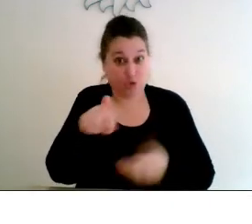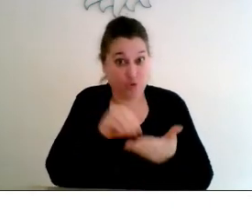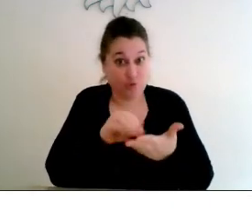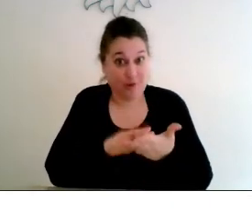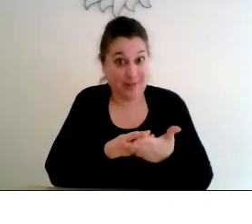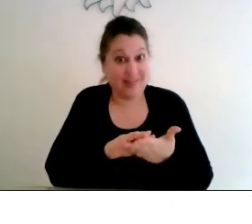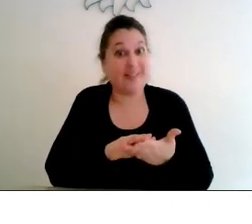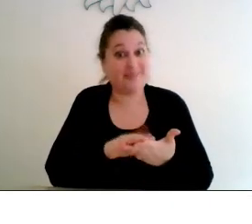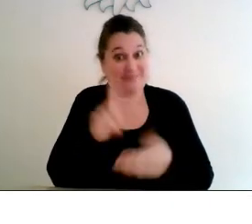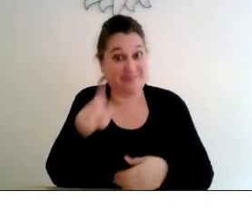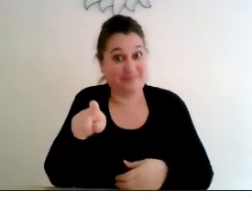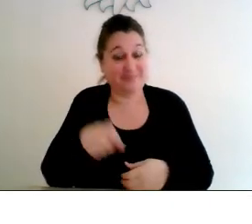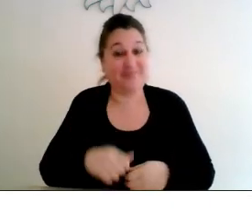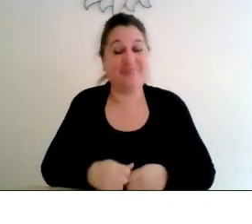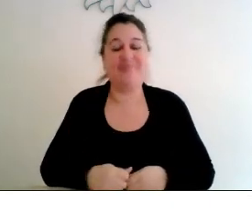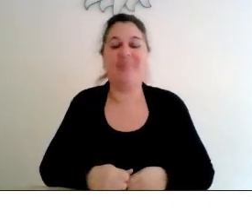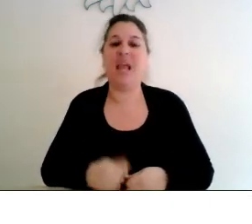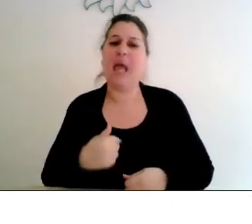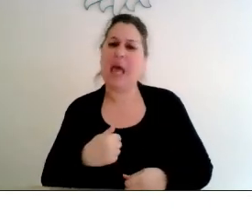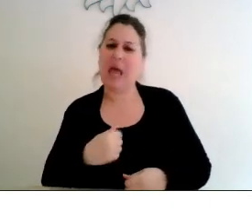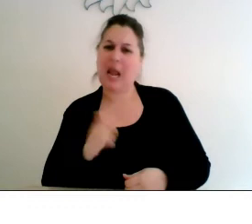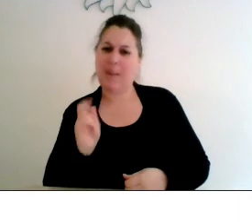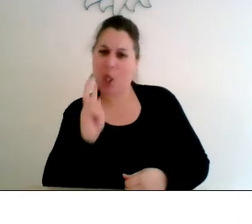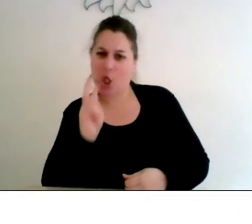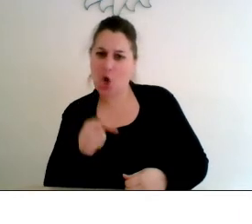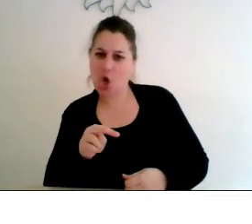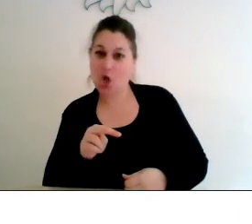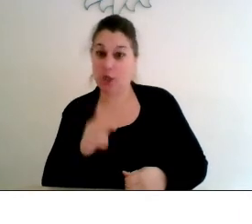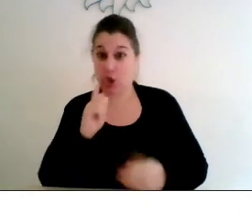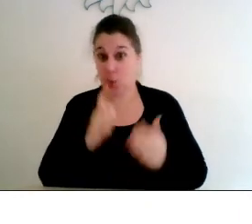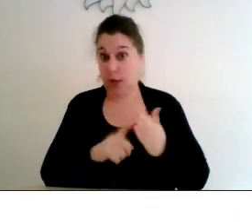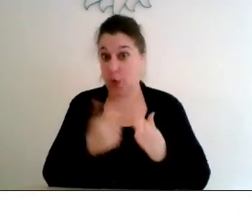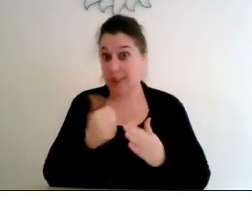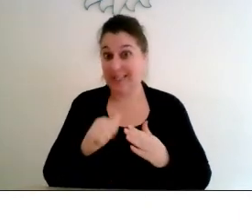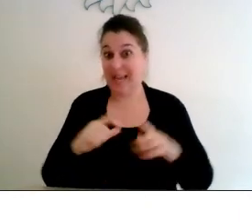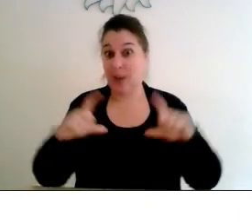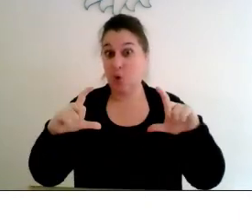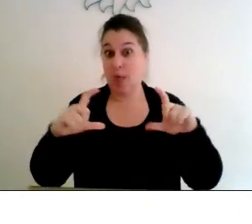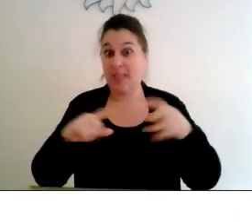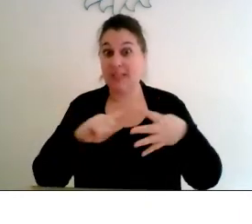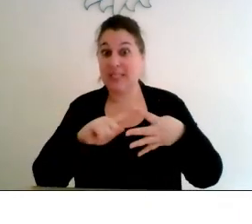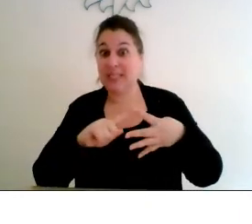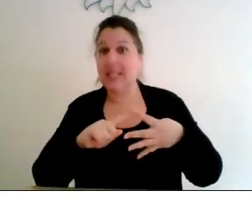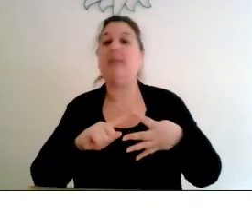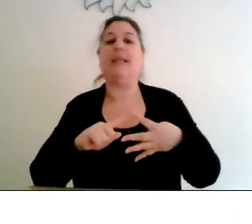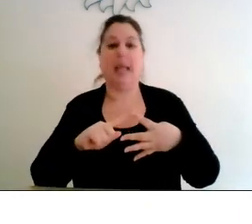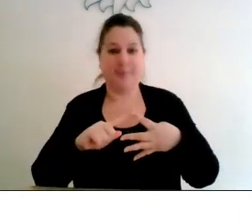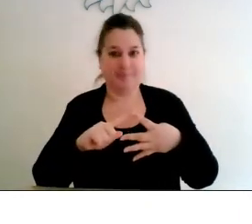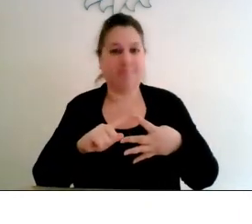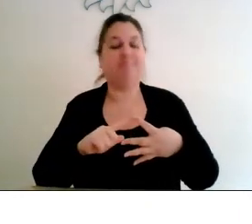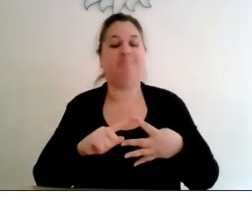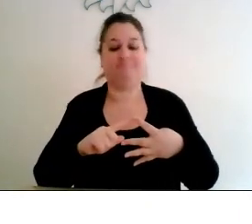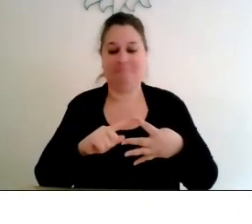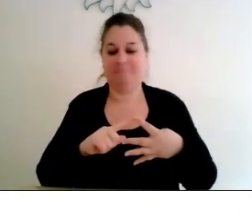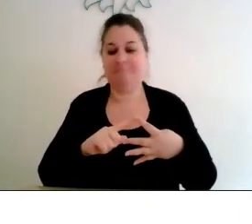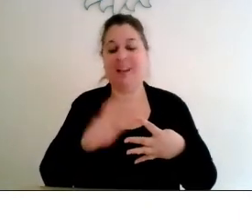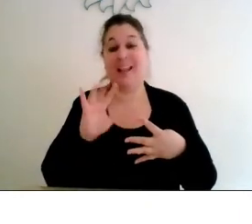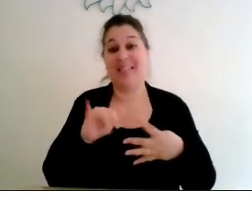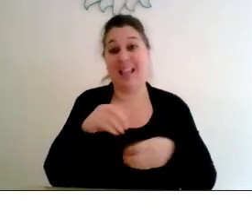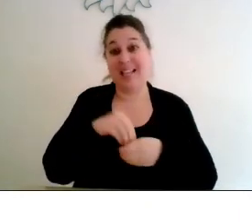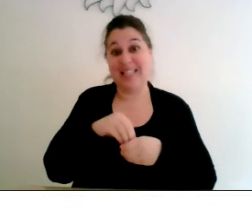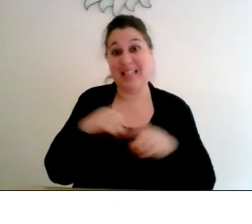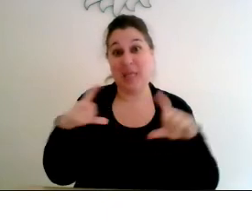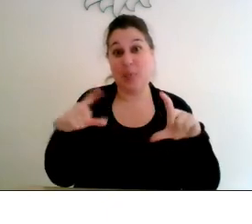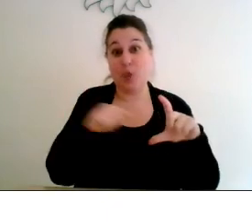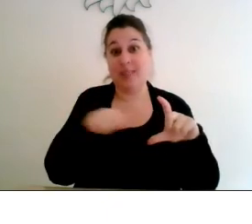myself, do I see any parentheses? Yes. So I'm going to do 1 plus 3, which is 4, and then bring everything